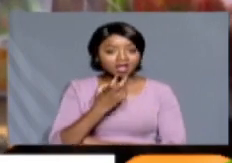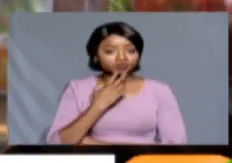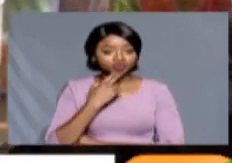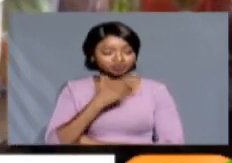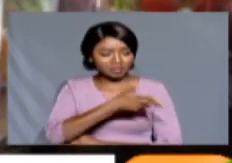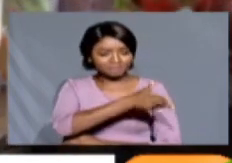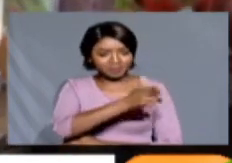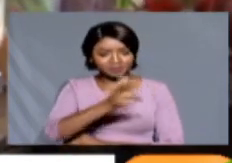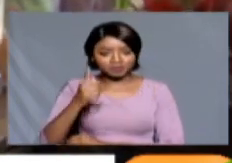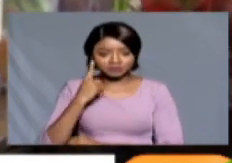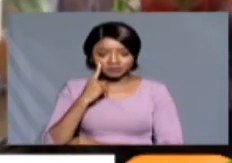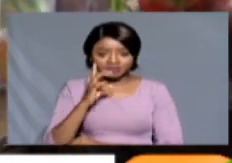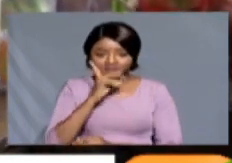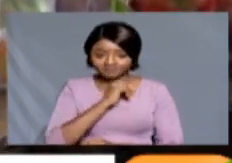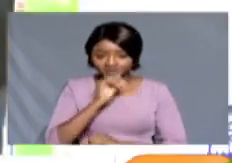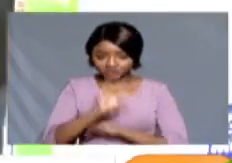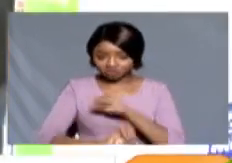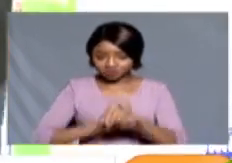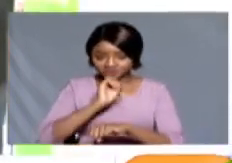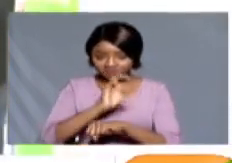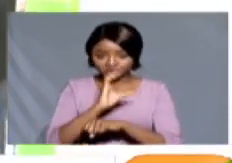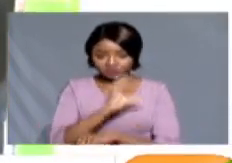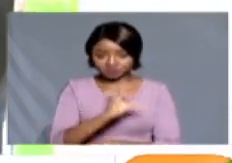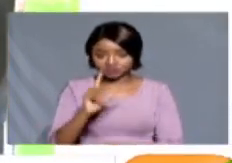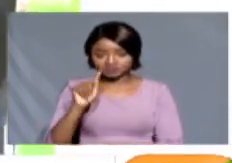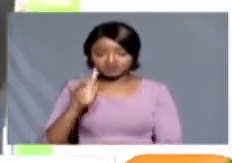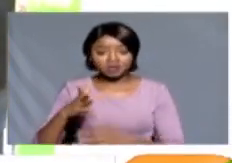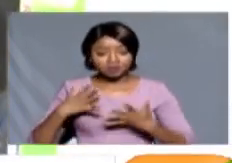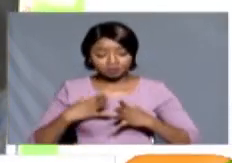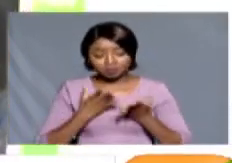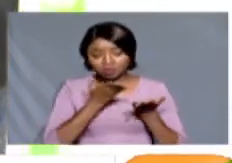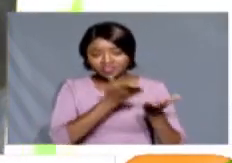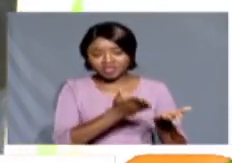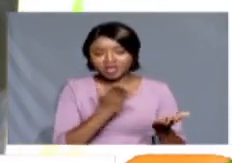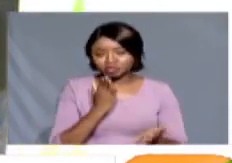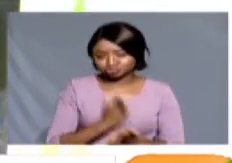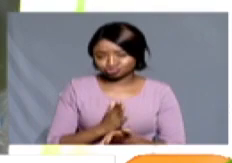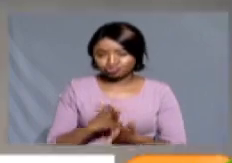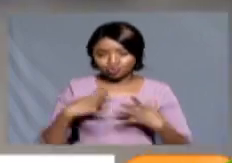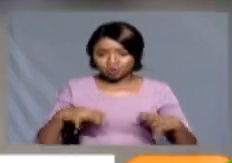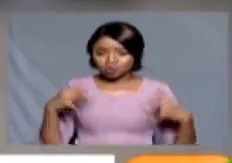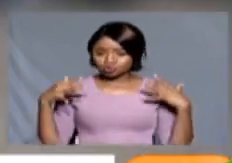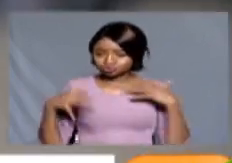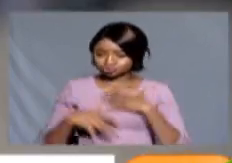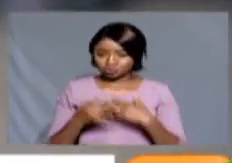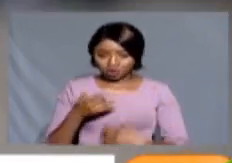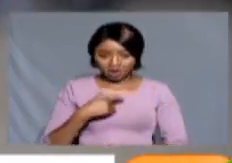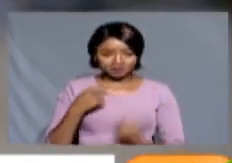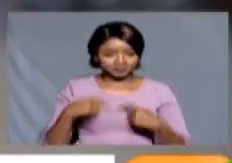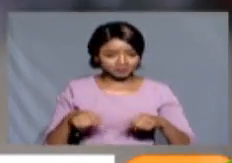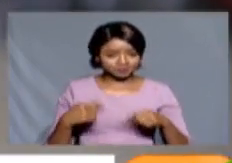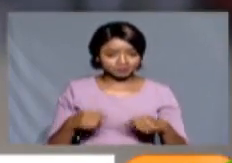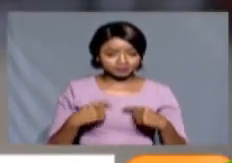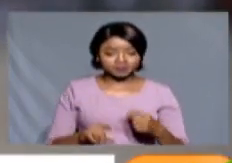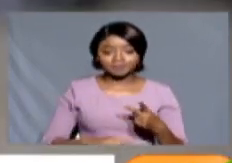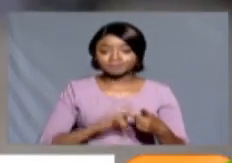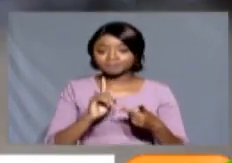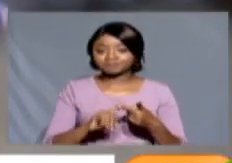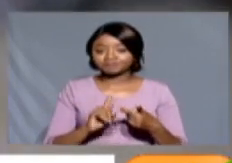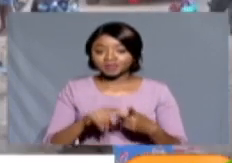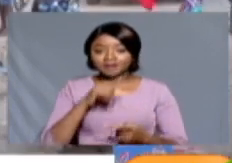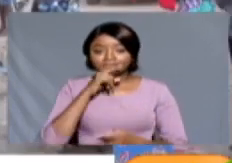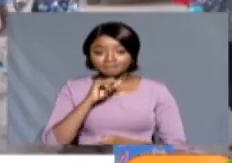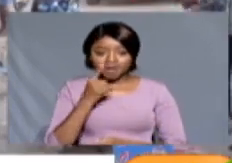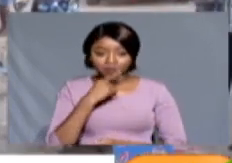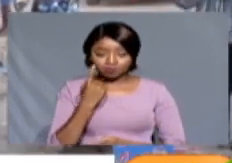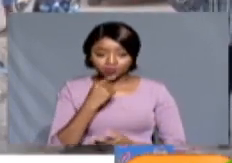shooting captured on CCTV, is open. Those inside are, however, still a people in shock. Daniel Mutisia, who co-owns the shop,